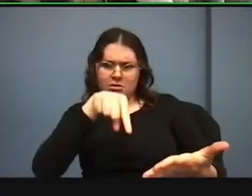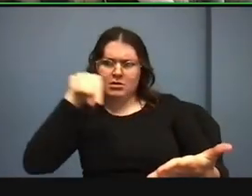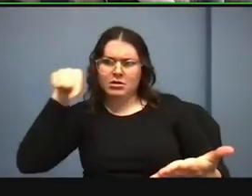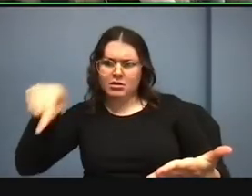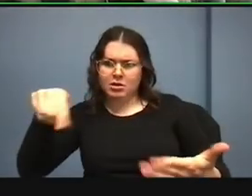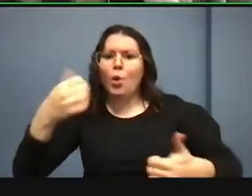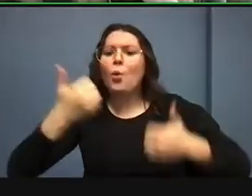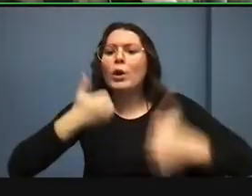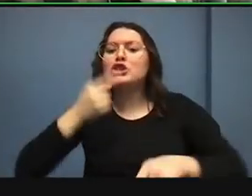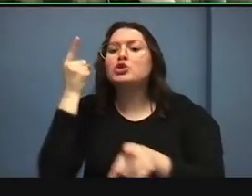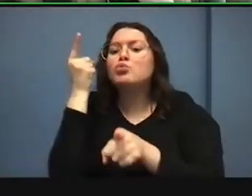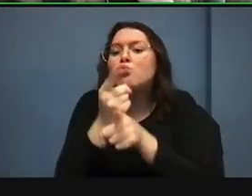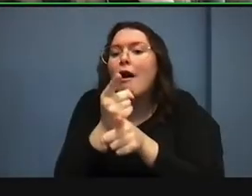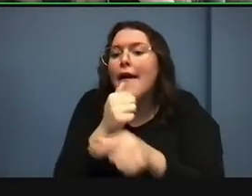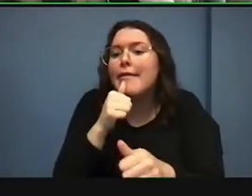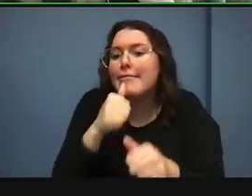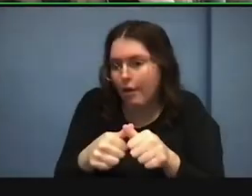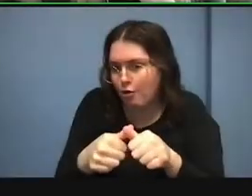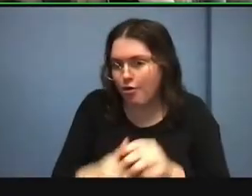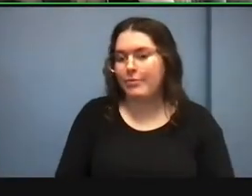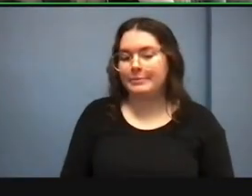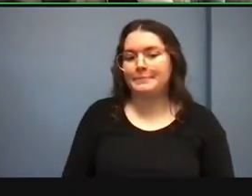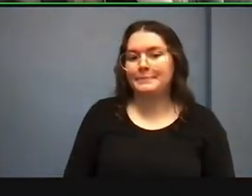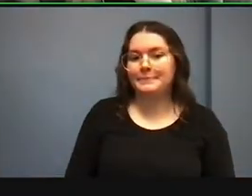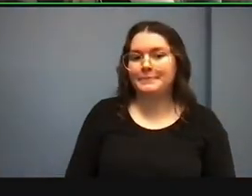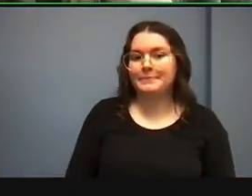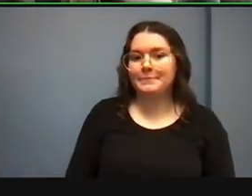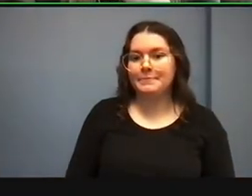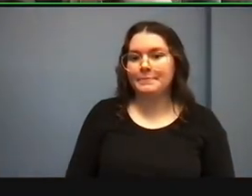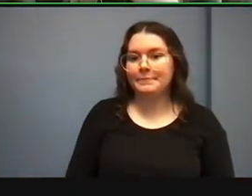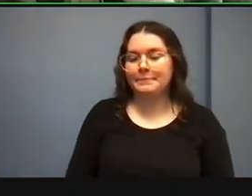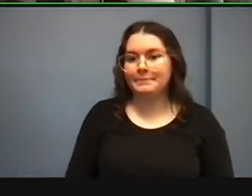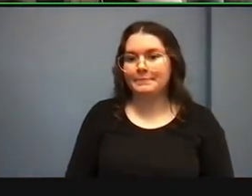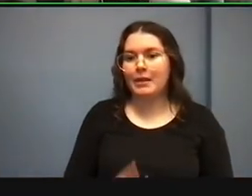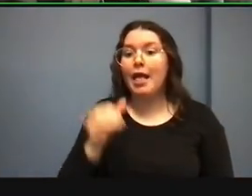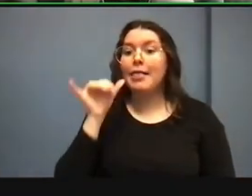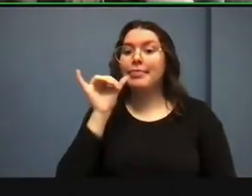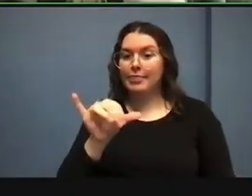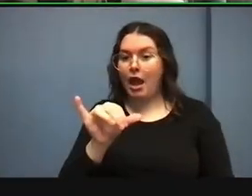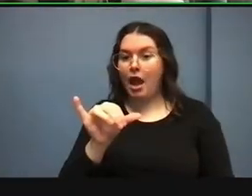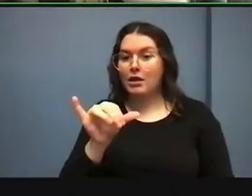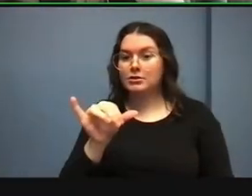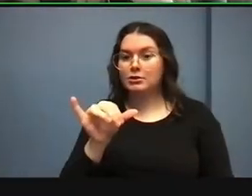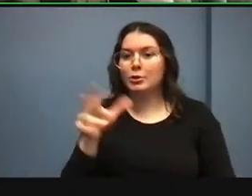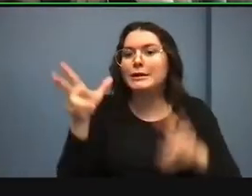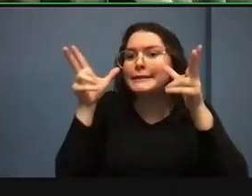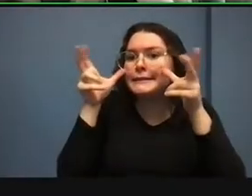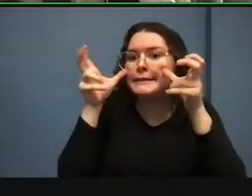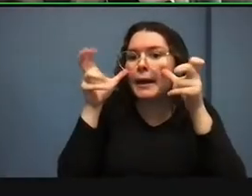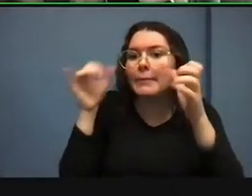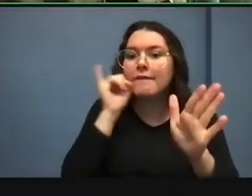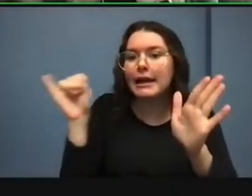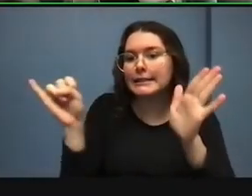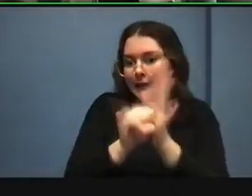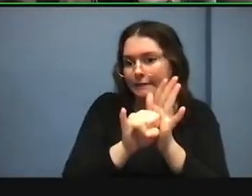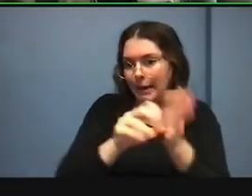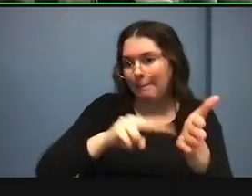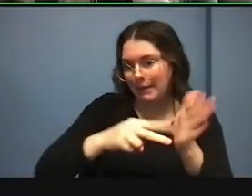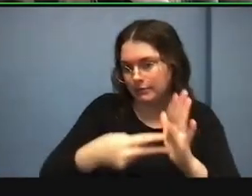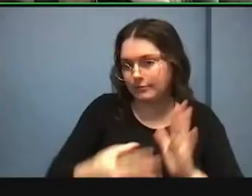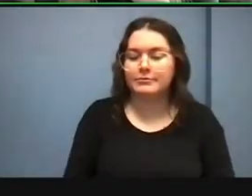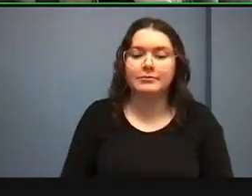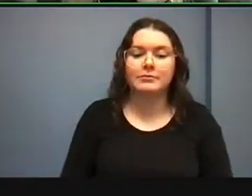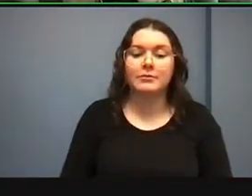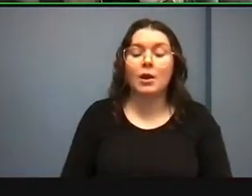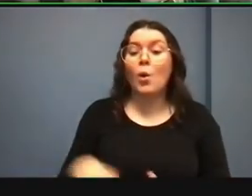which correct card was signed. That's what receptive identification is. We